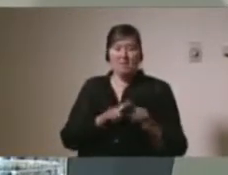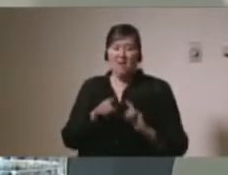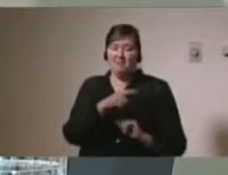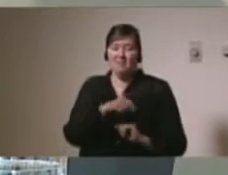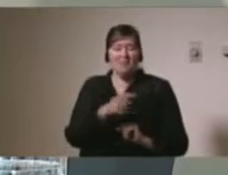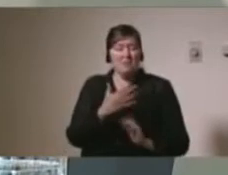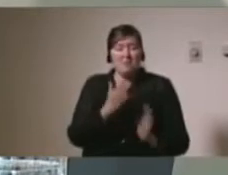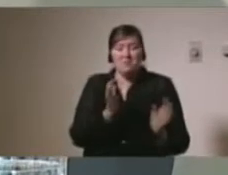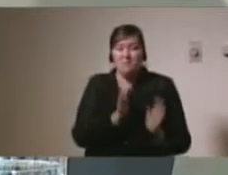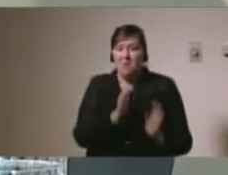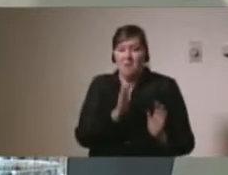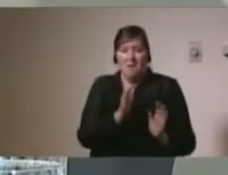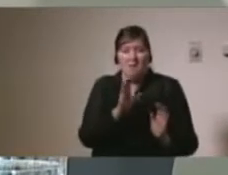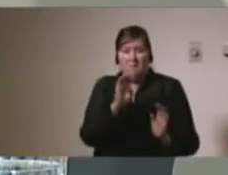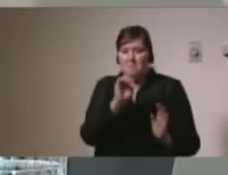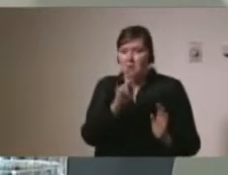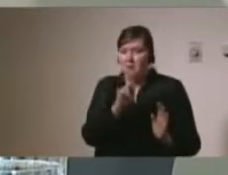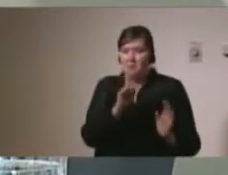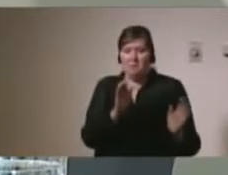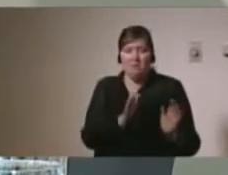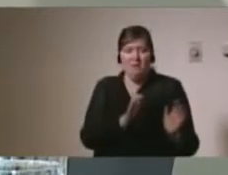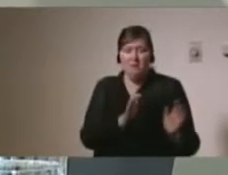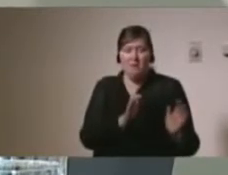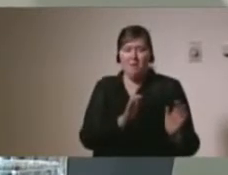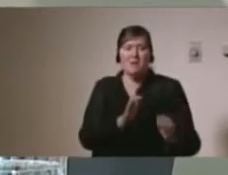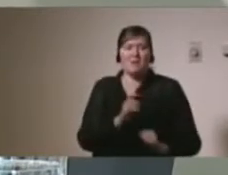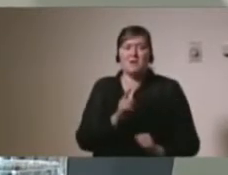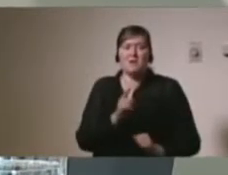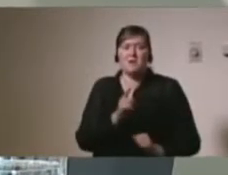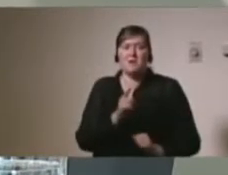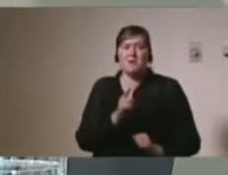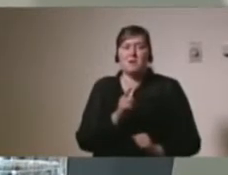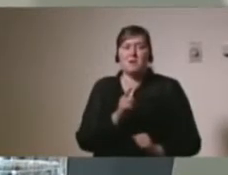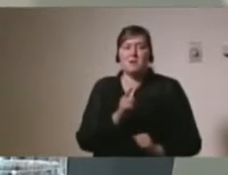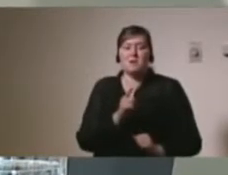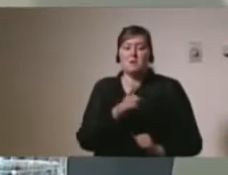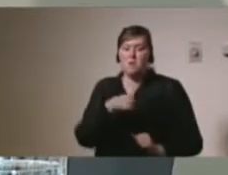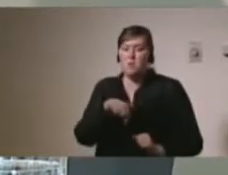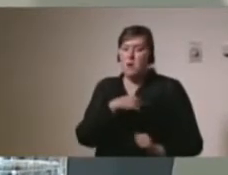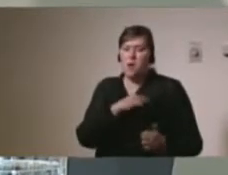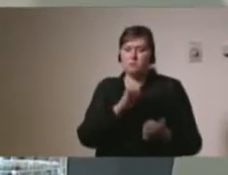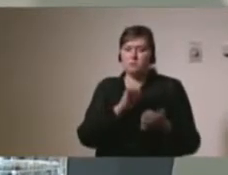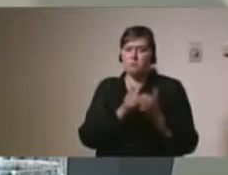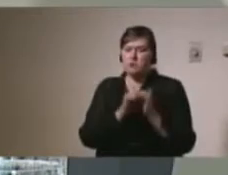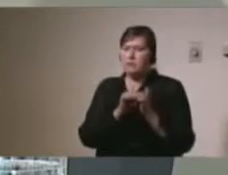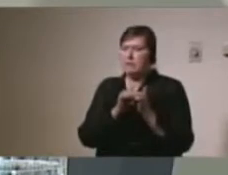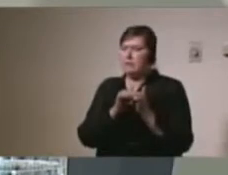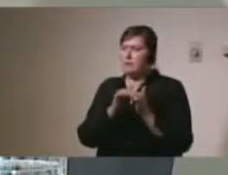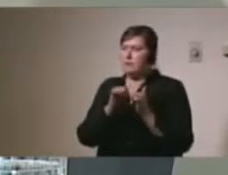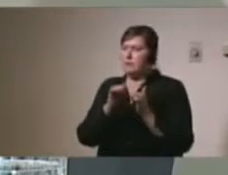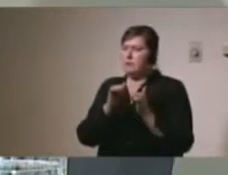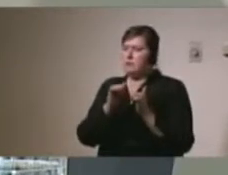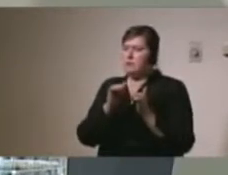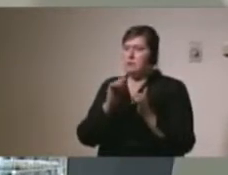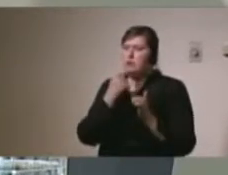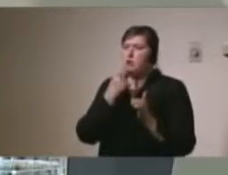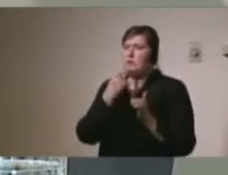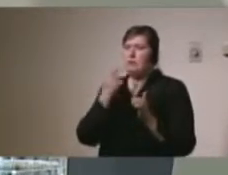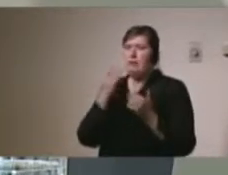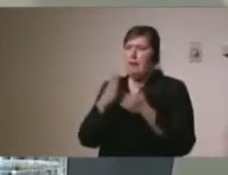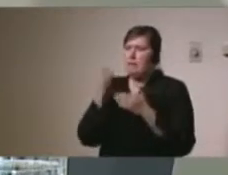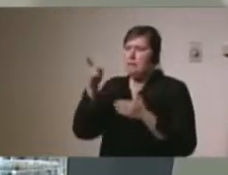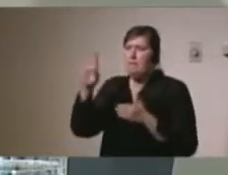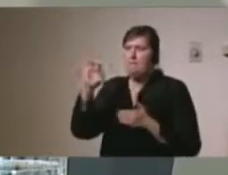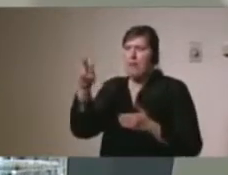so we did not really compete seriously against them so far. But as Nicholas was